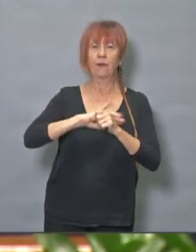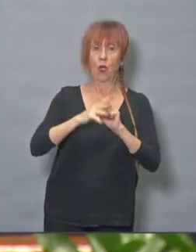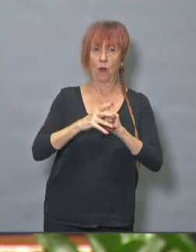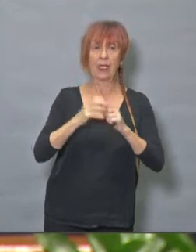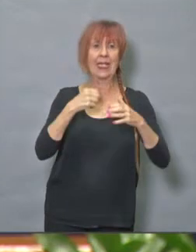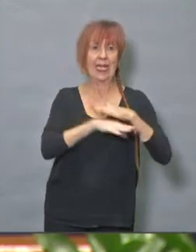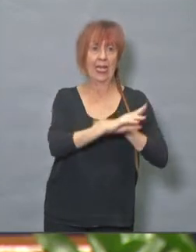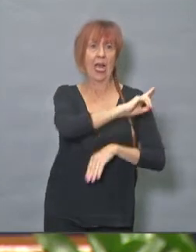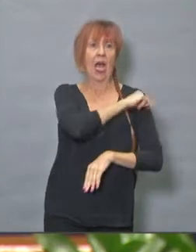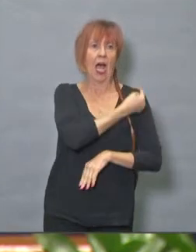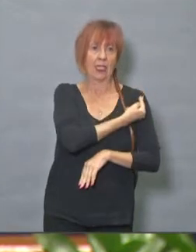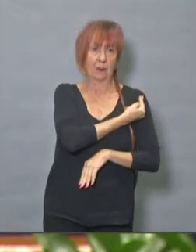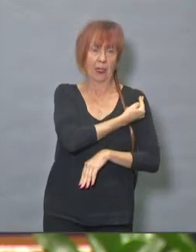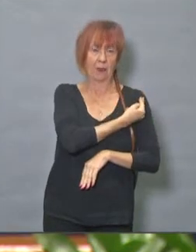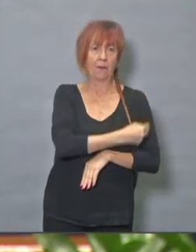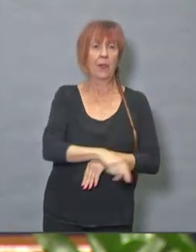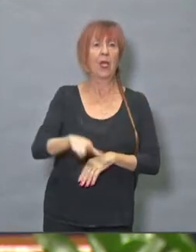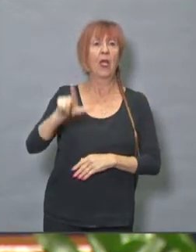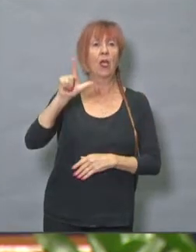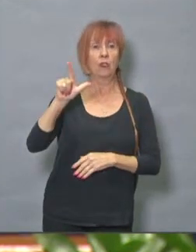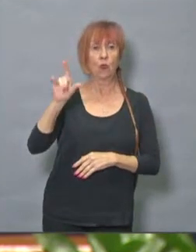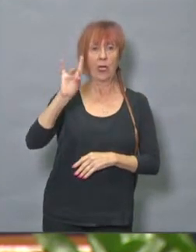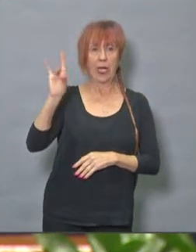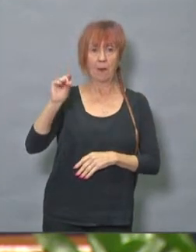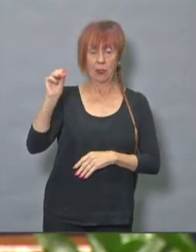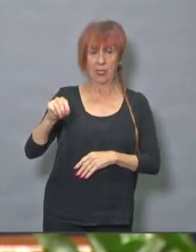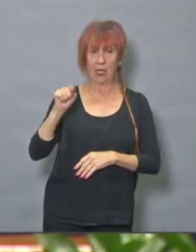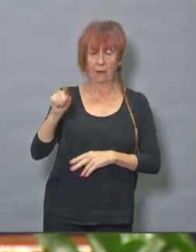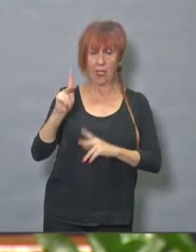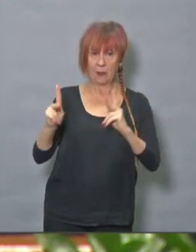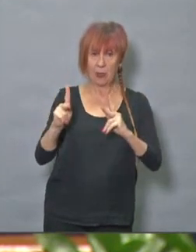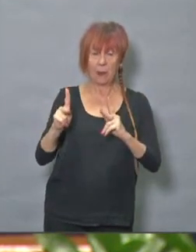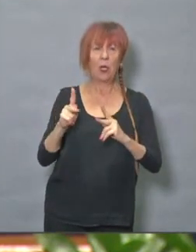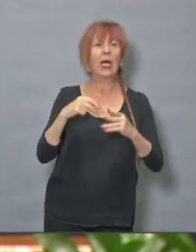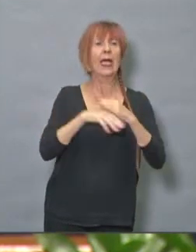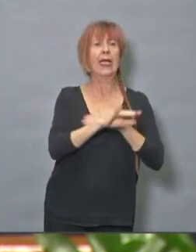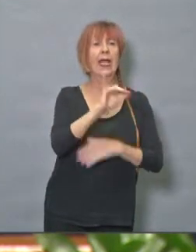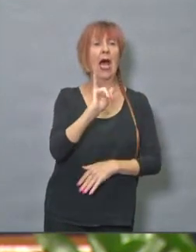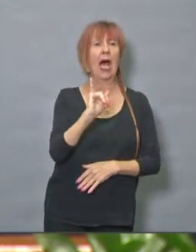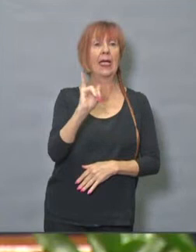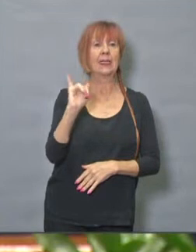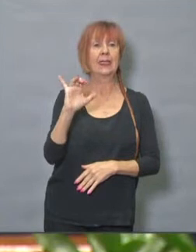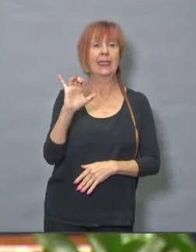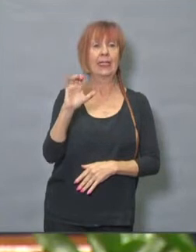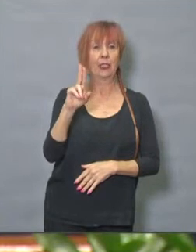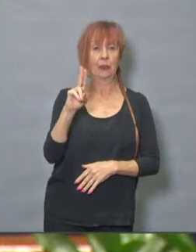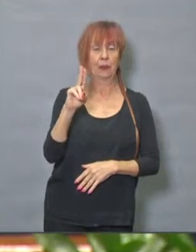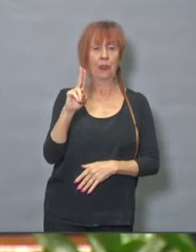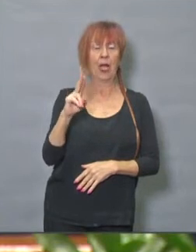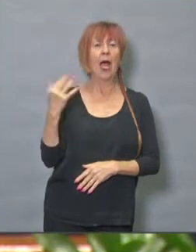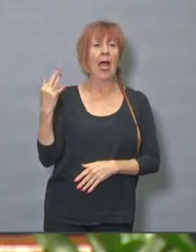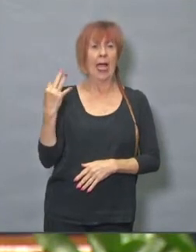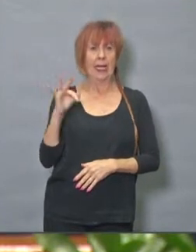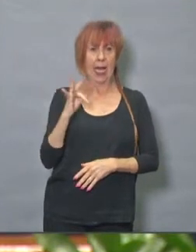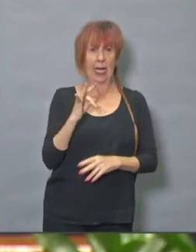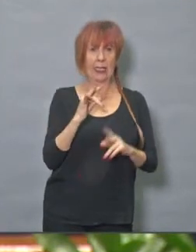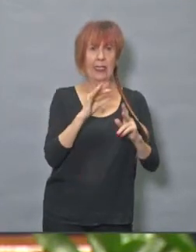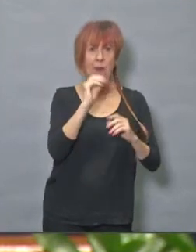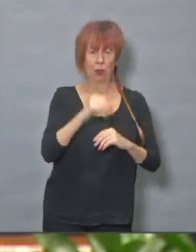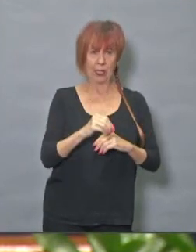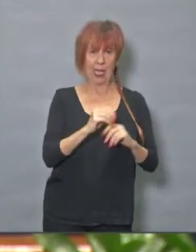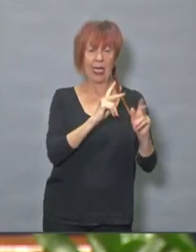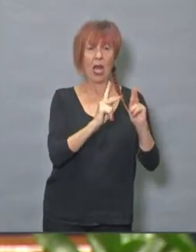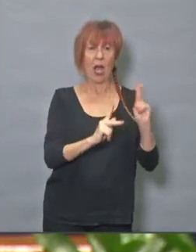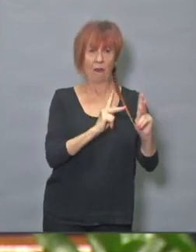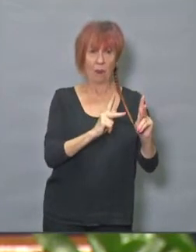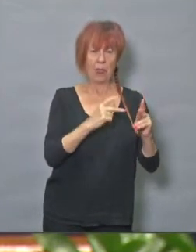are hospitalized. 28% of these people are in the ICU, and 19% of the people in the hospital